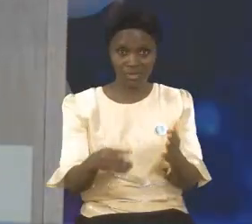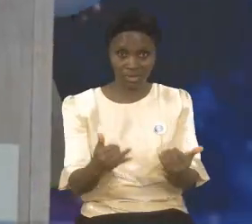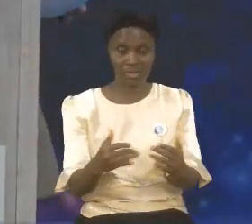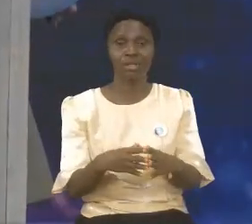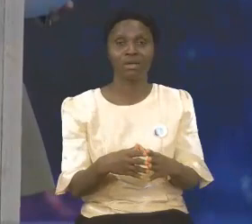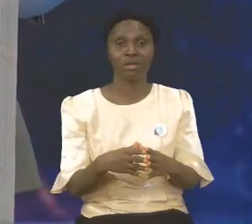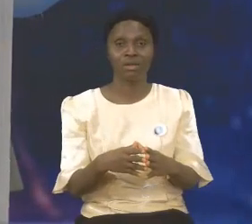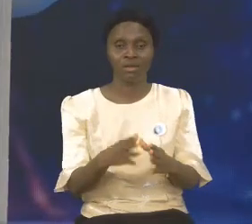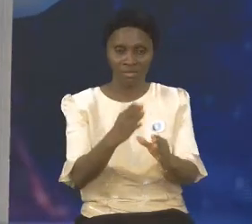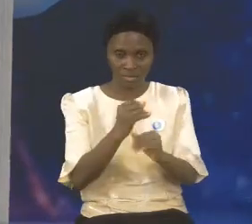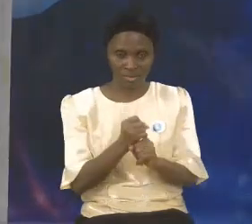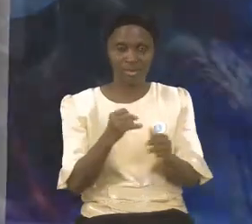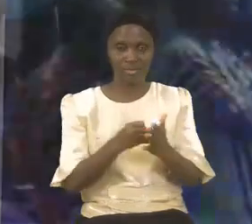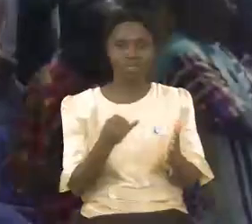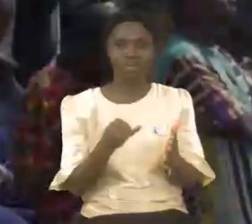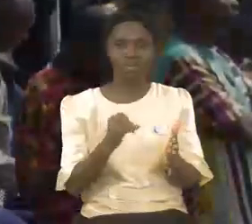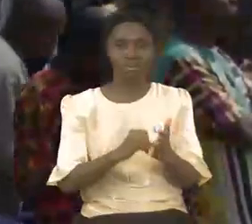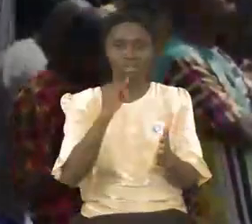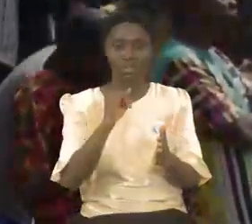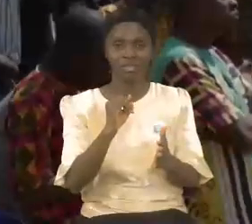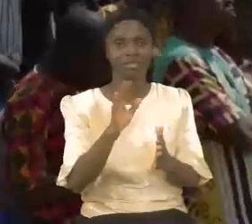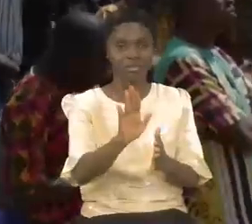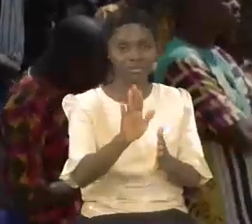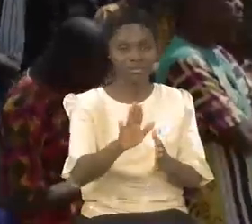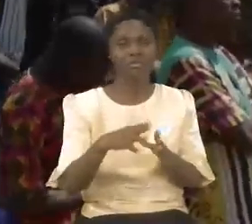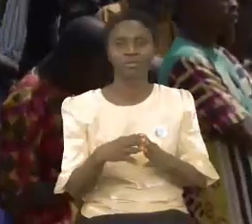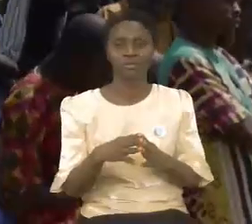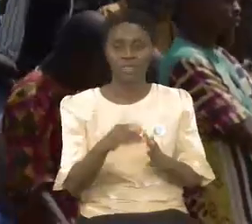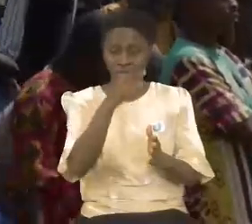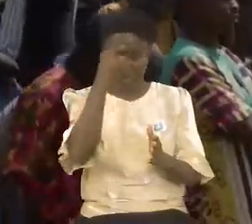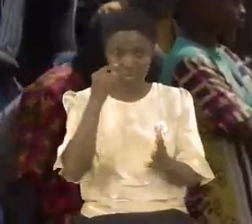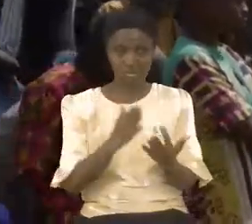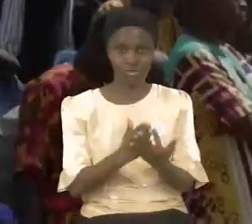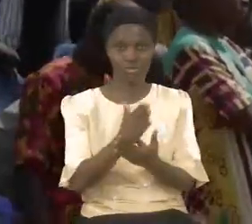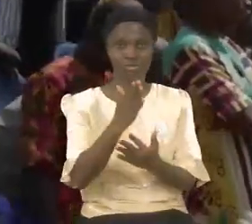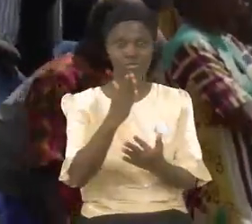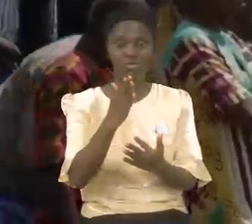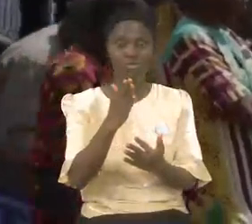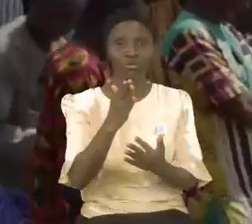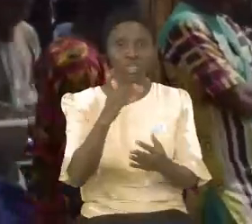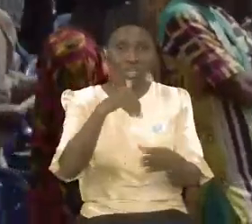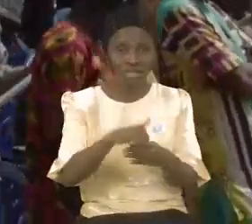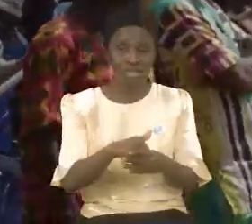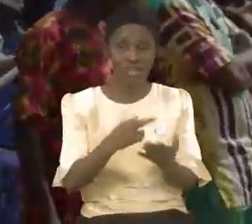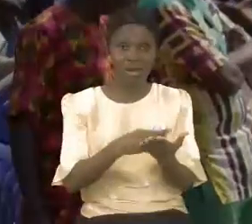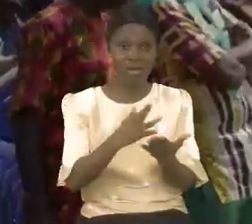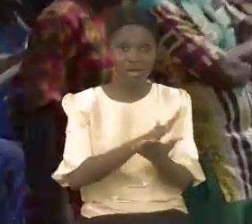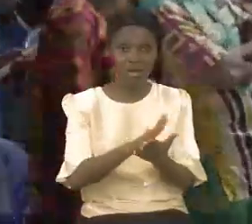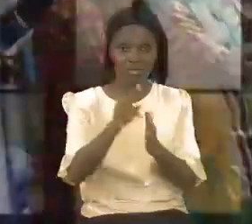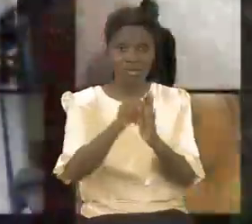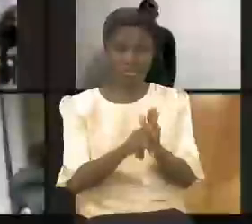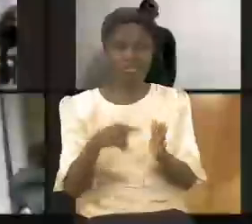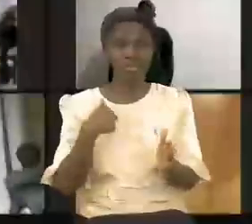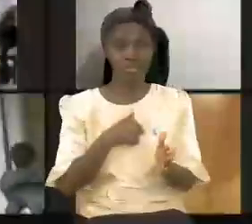is yours, because through righteousness we reign with him. We reign with